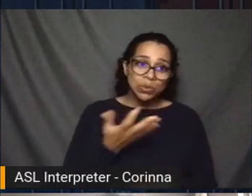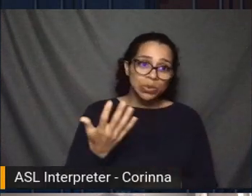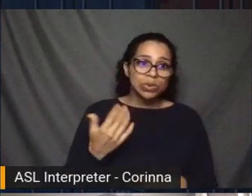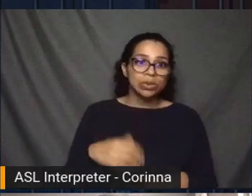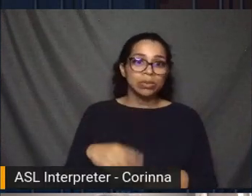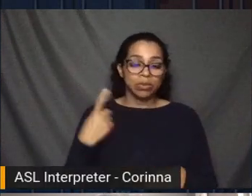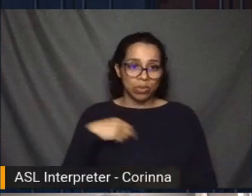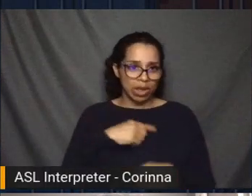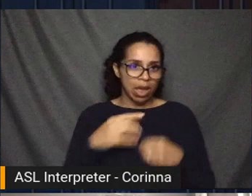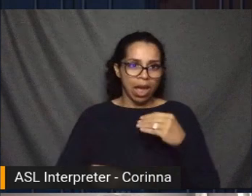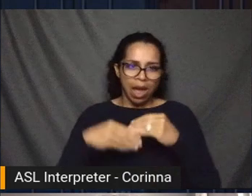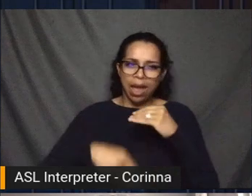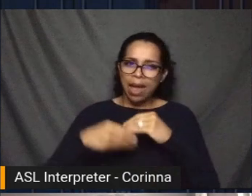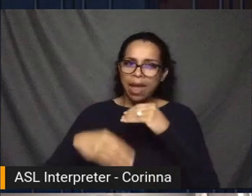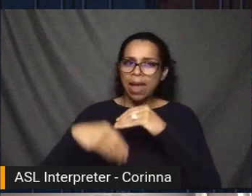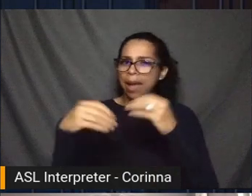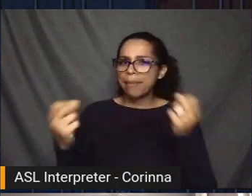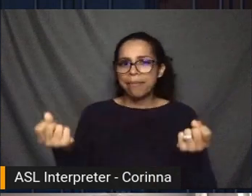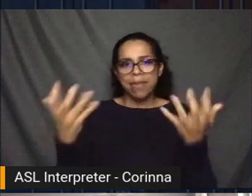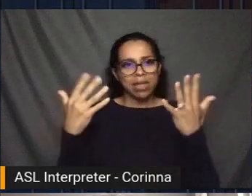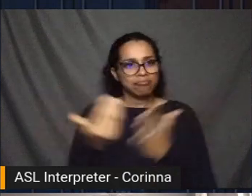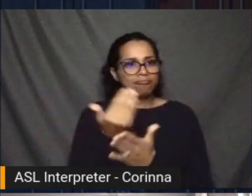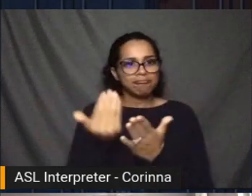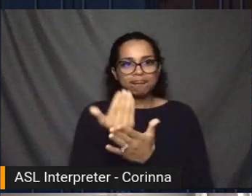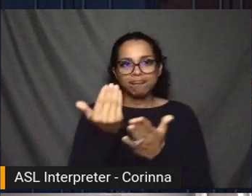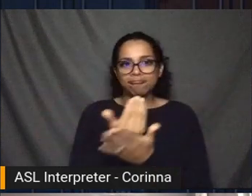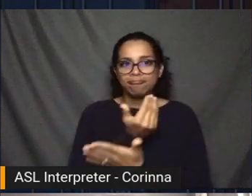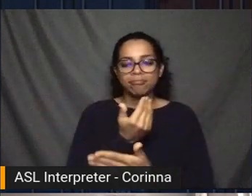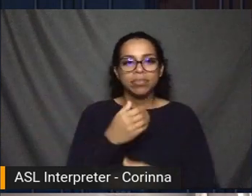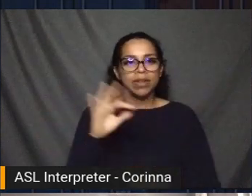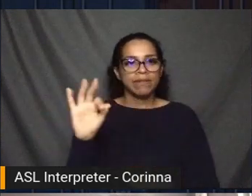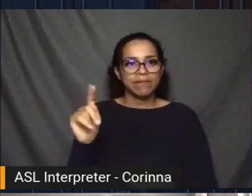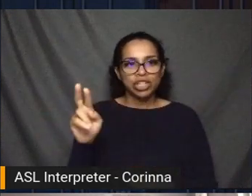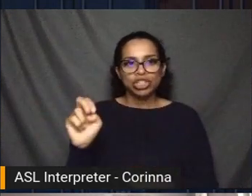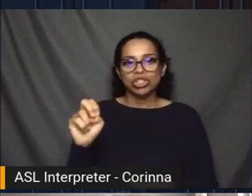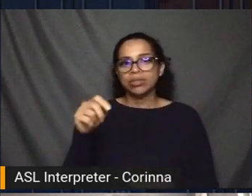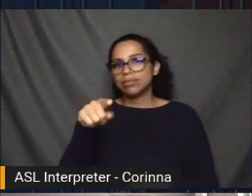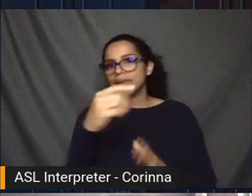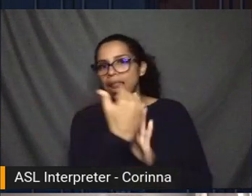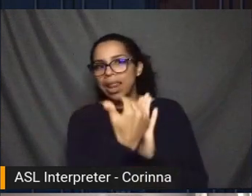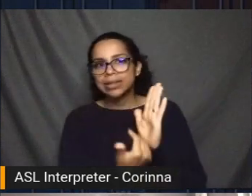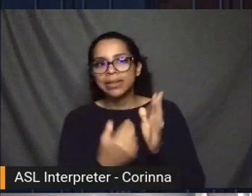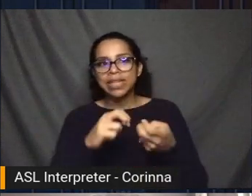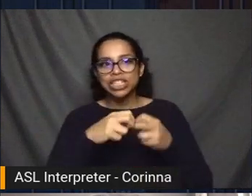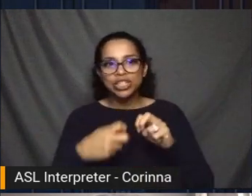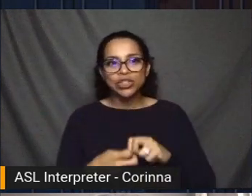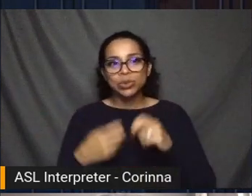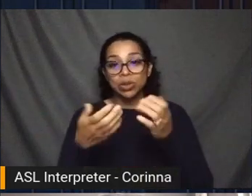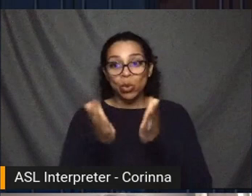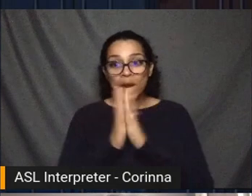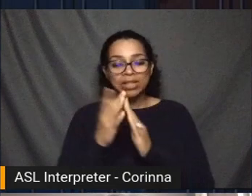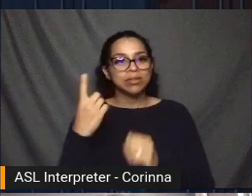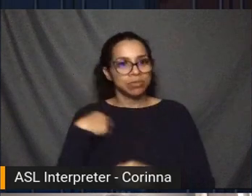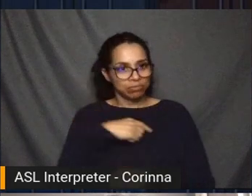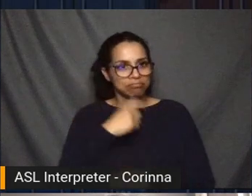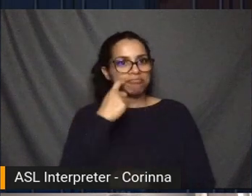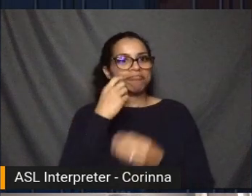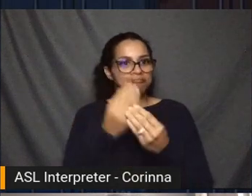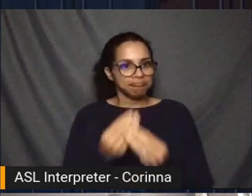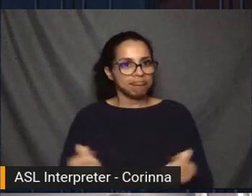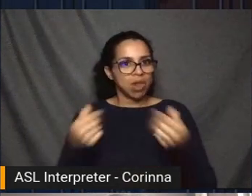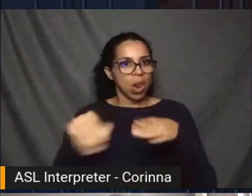lot of features. This is just a partial list of the issues and the pull requests that were closed in the last few months. We've